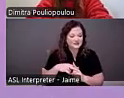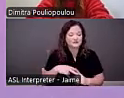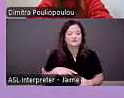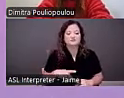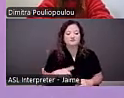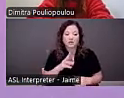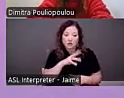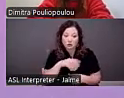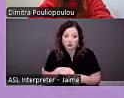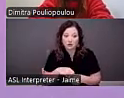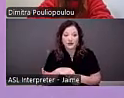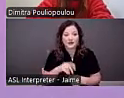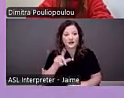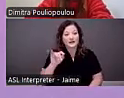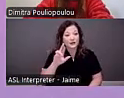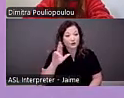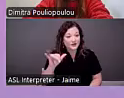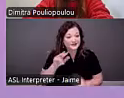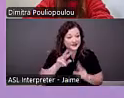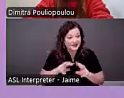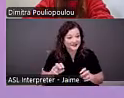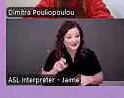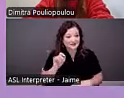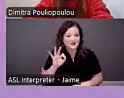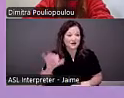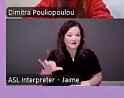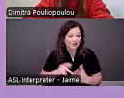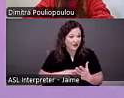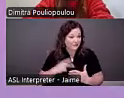literacy assessment of the program itself.